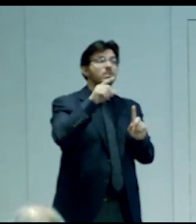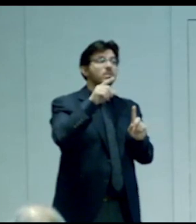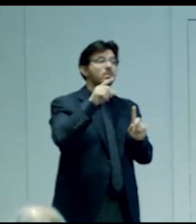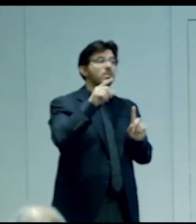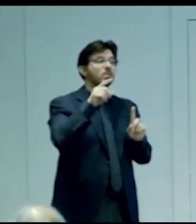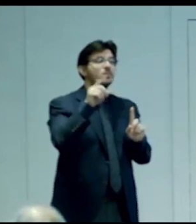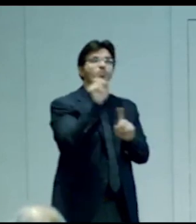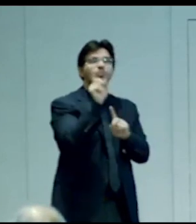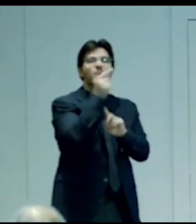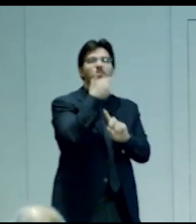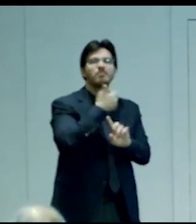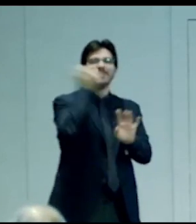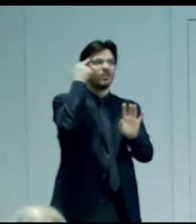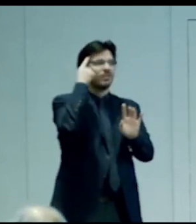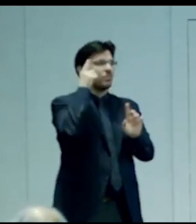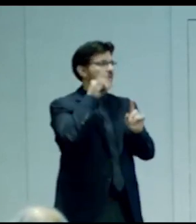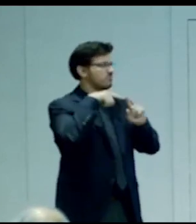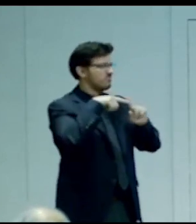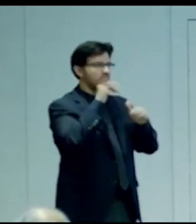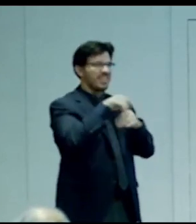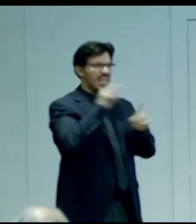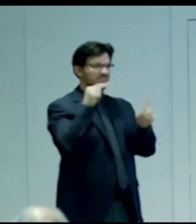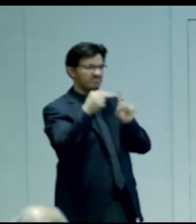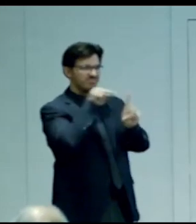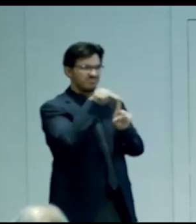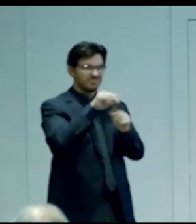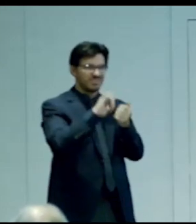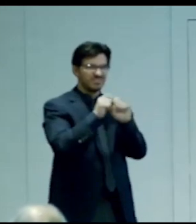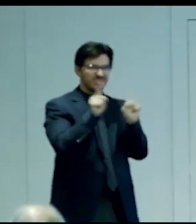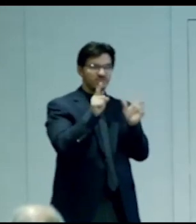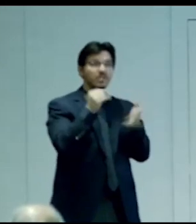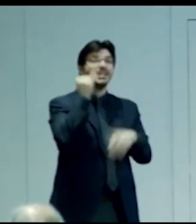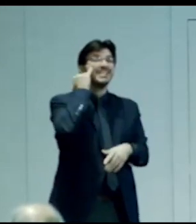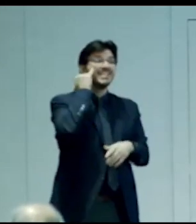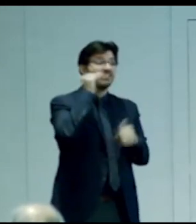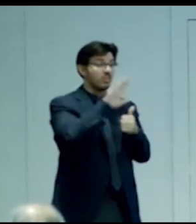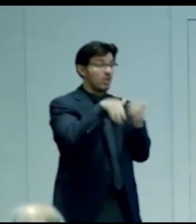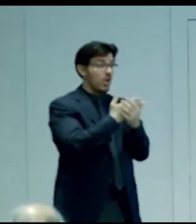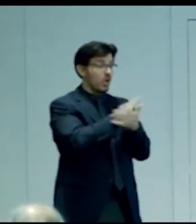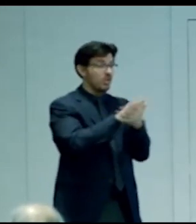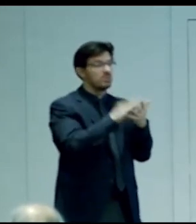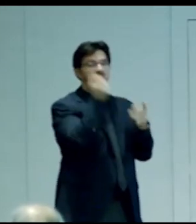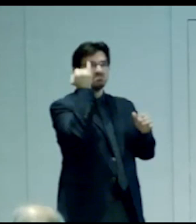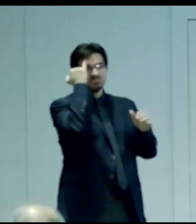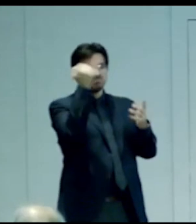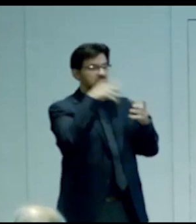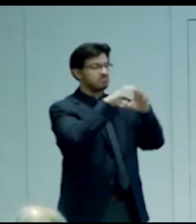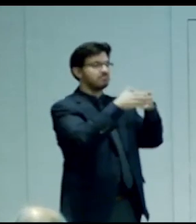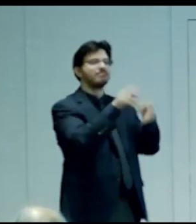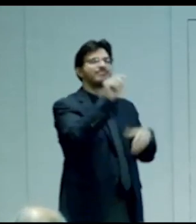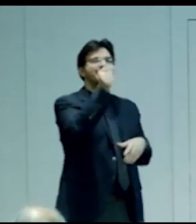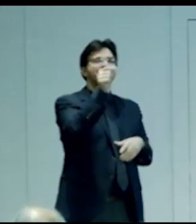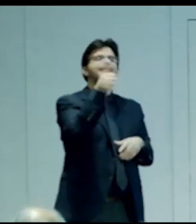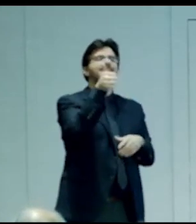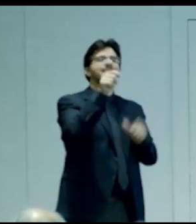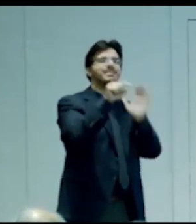this from that kind of point of view? Because if these are all 10th graders, and this is what it should